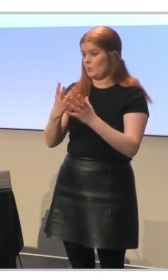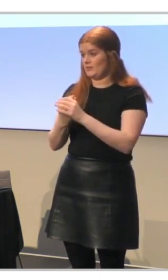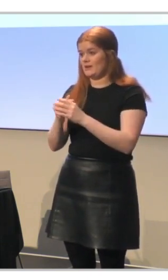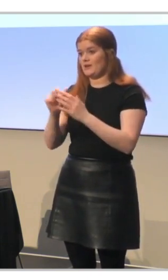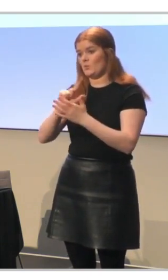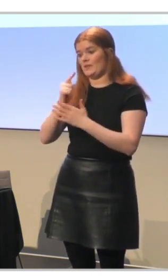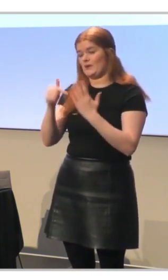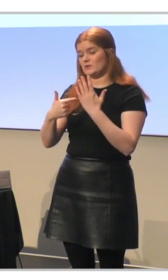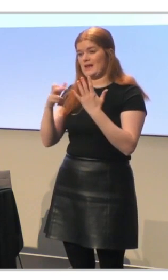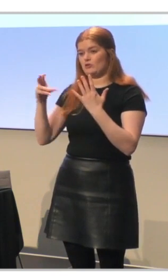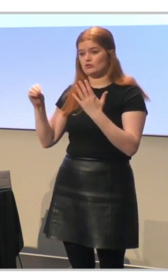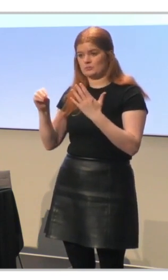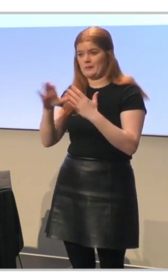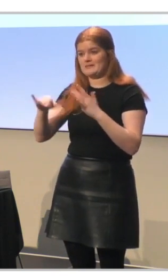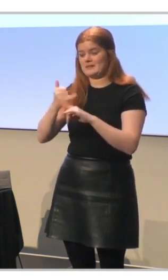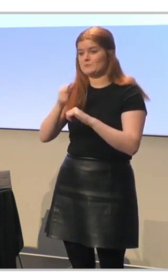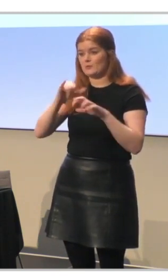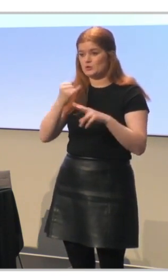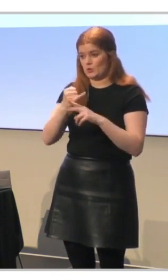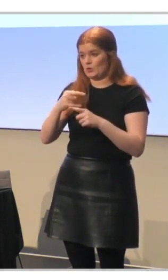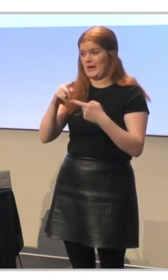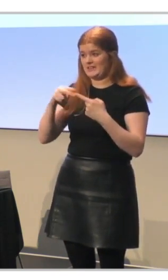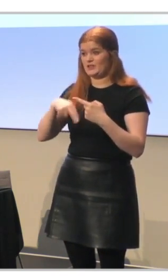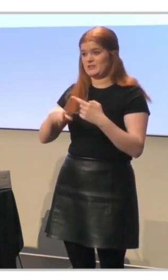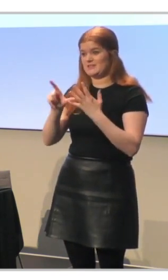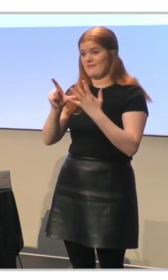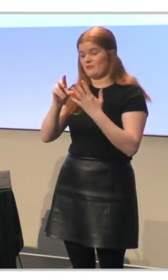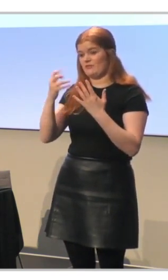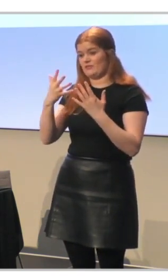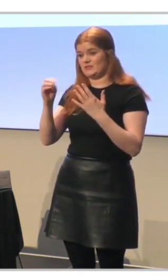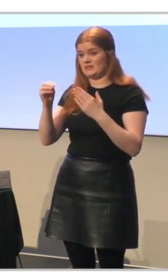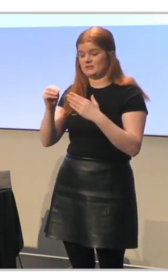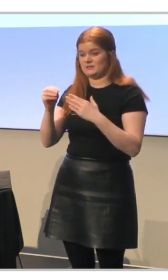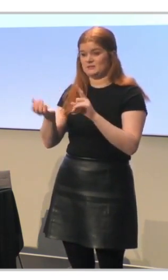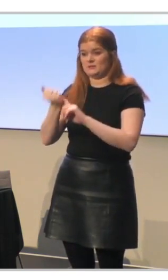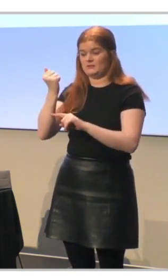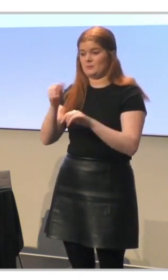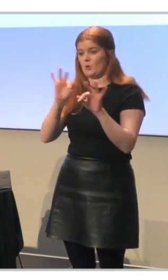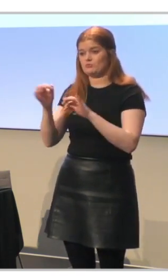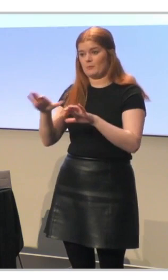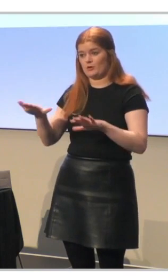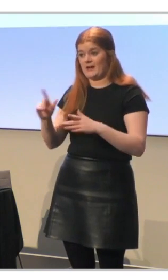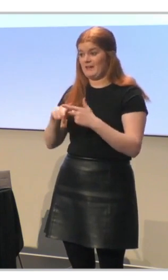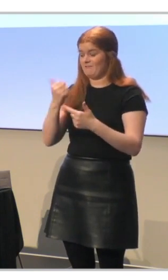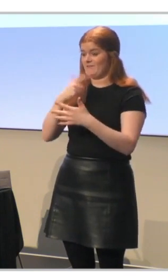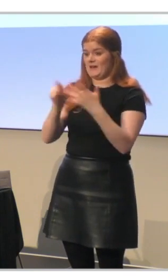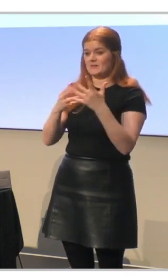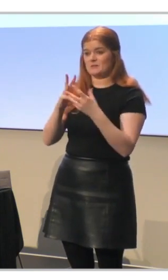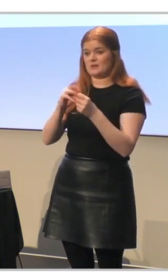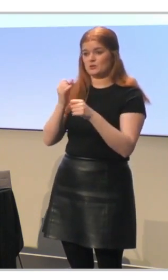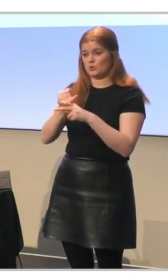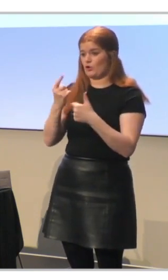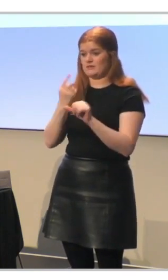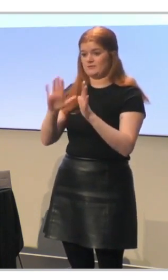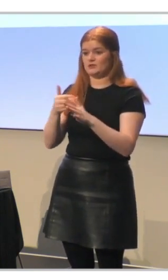1,800 places at primary and close on 750 at post-primary. 5 new special schools have already been established in